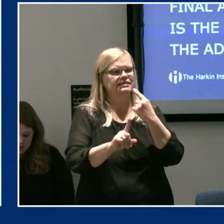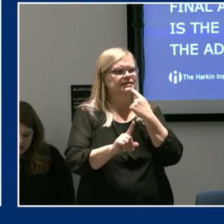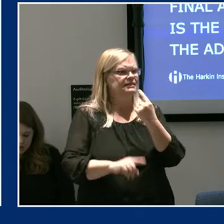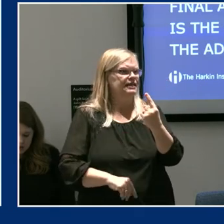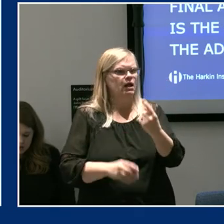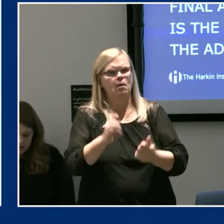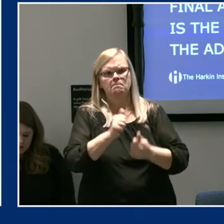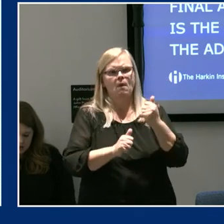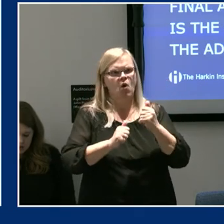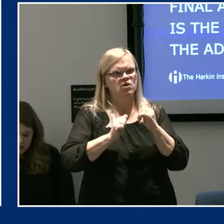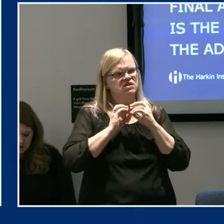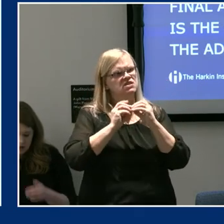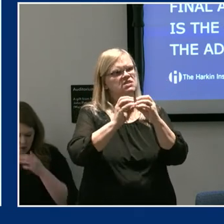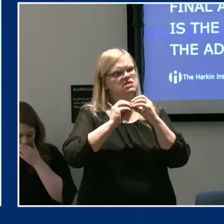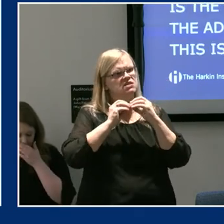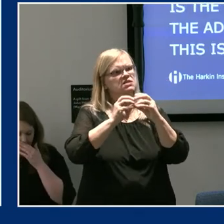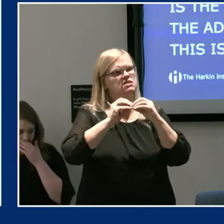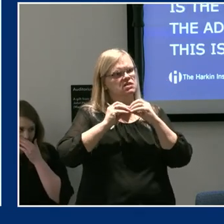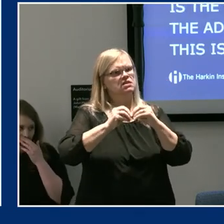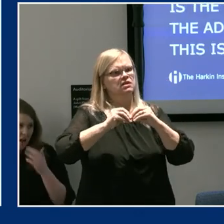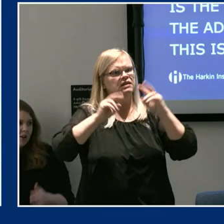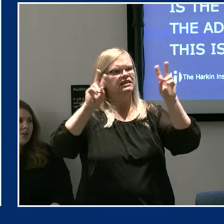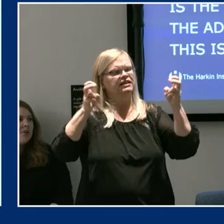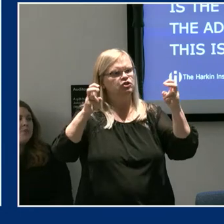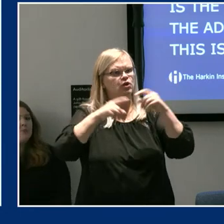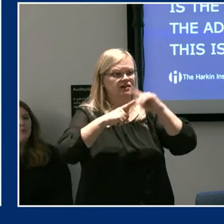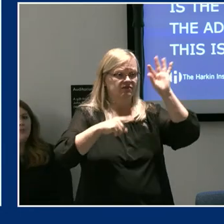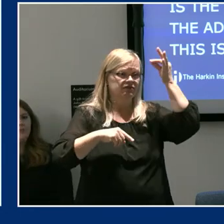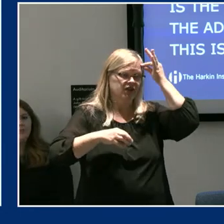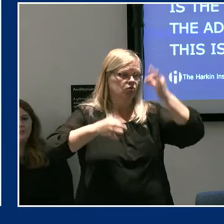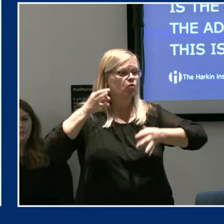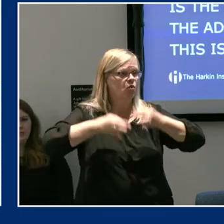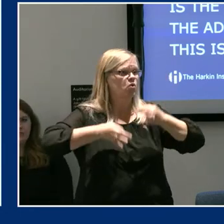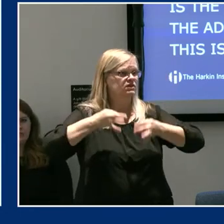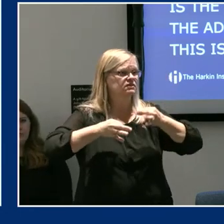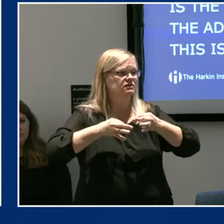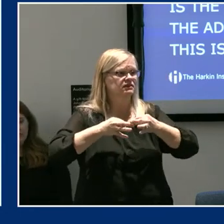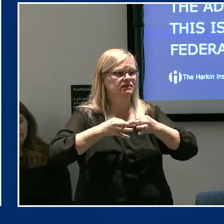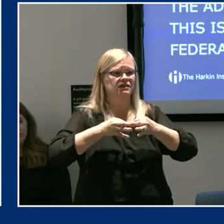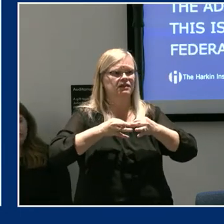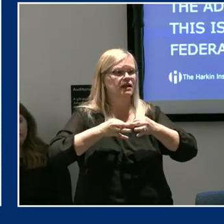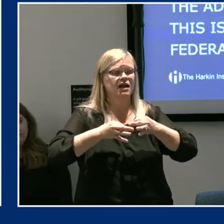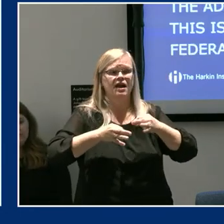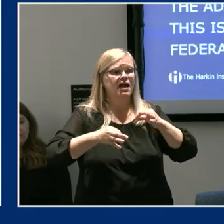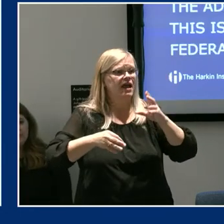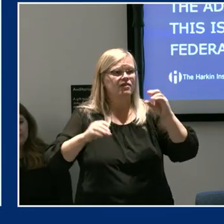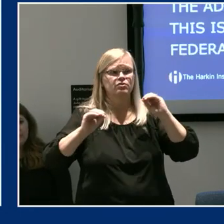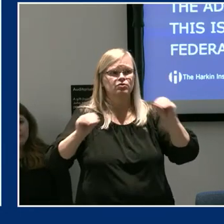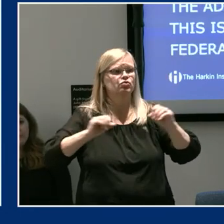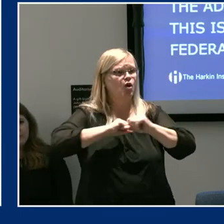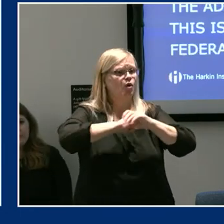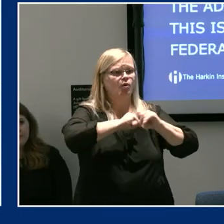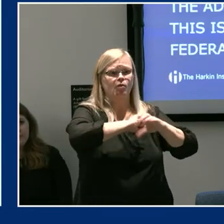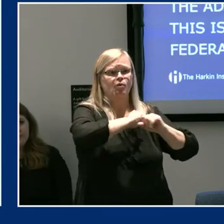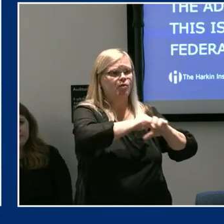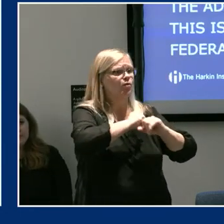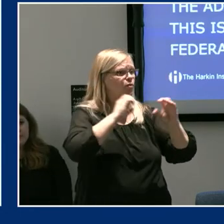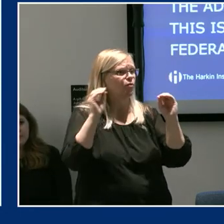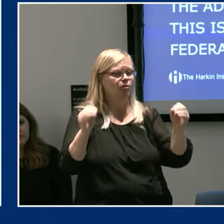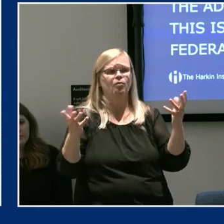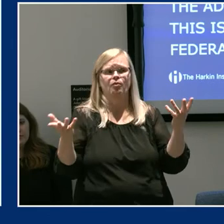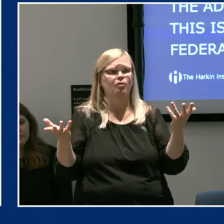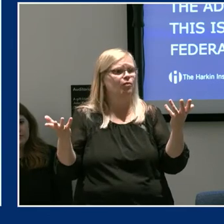issue in the federal courts. And again, it gets very little publicity. And you